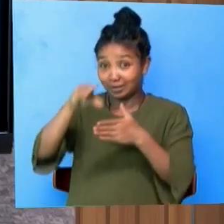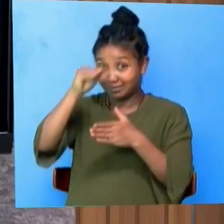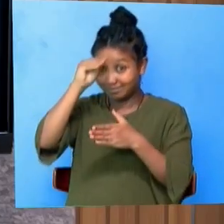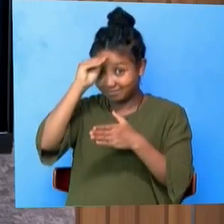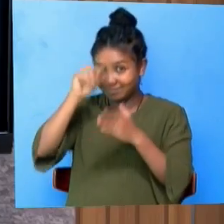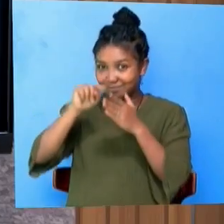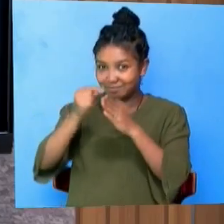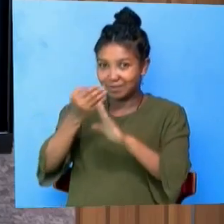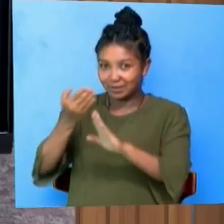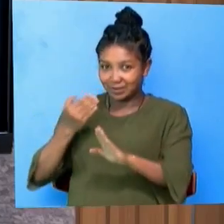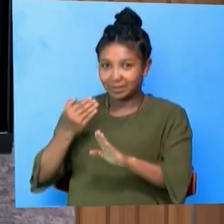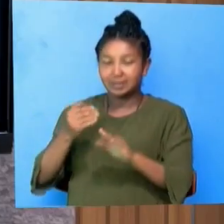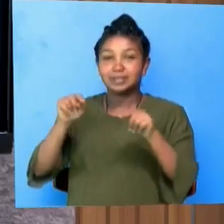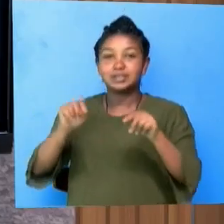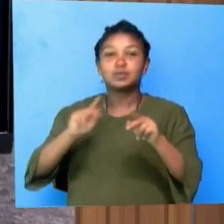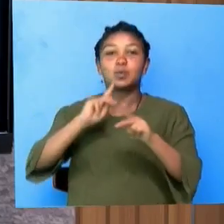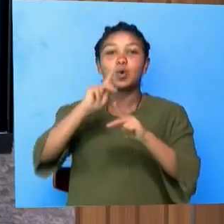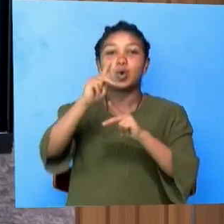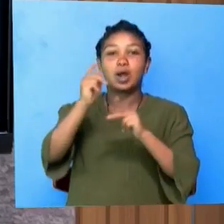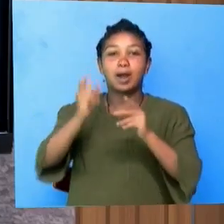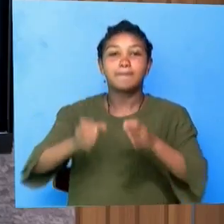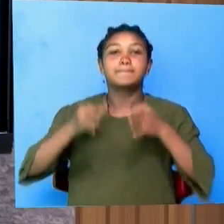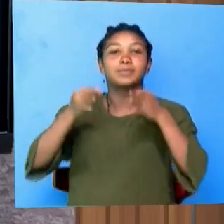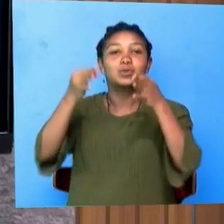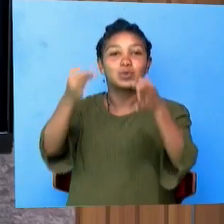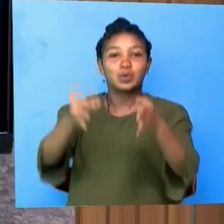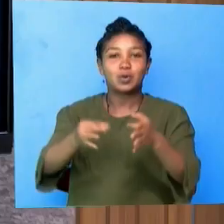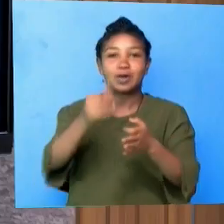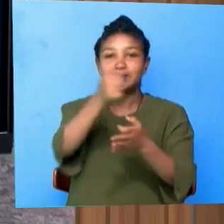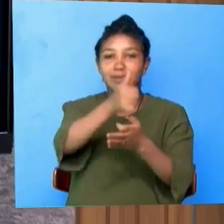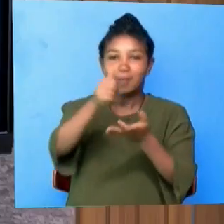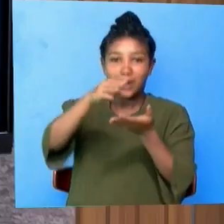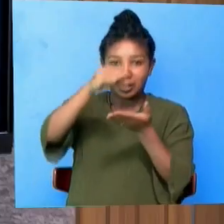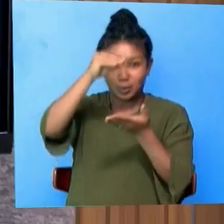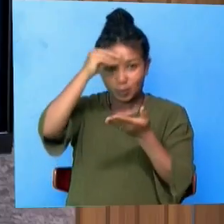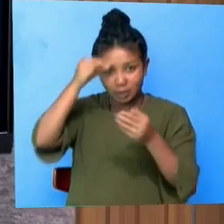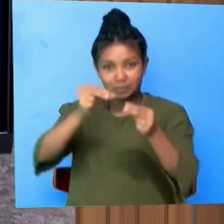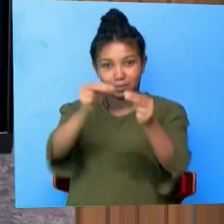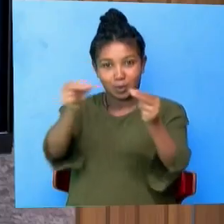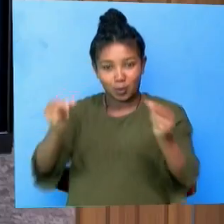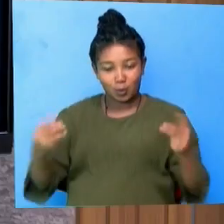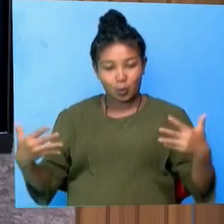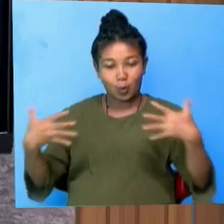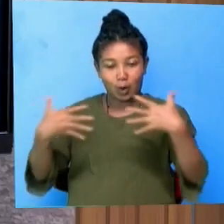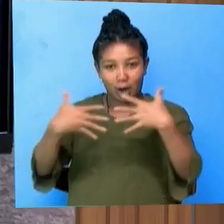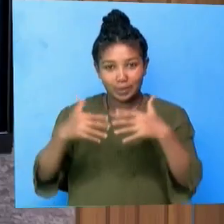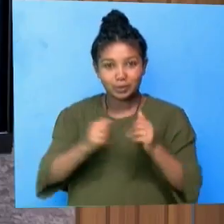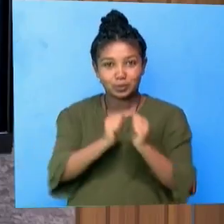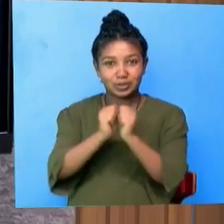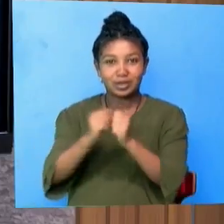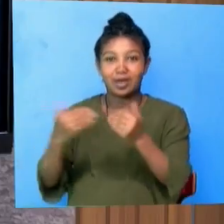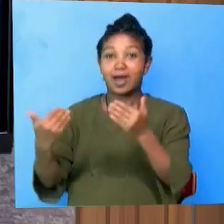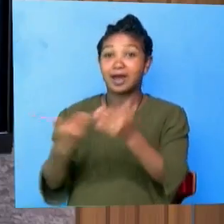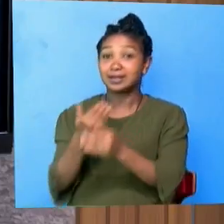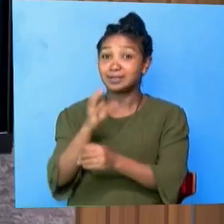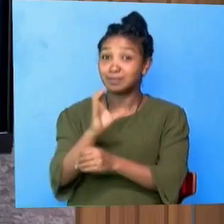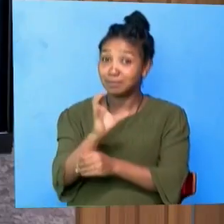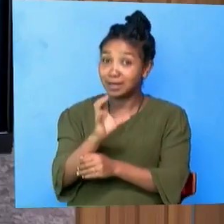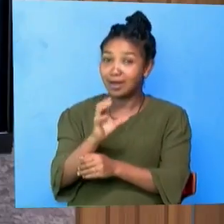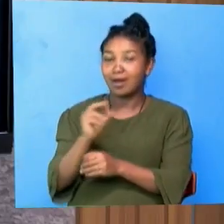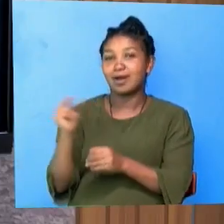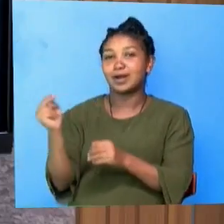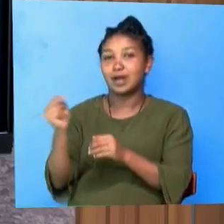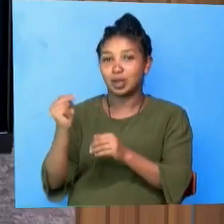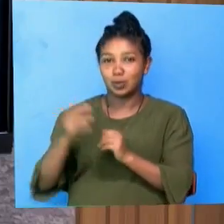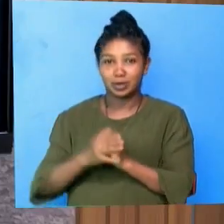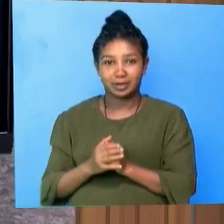lesson, this program is brought to you by City Government of Addis Ababa Education Bureau, collaboration with Addis Media